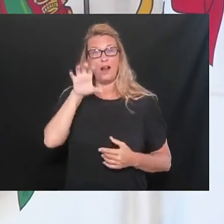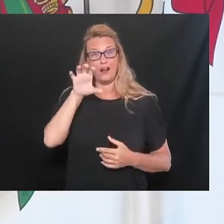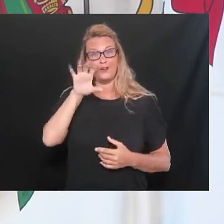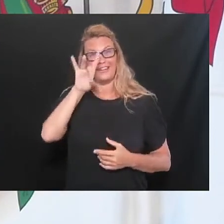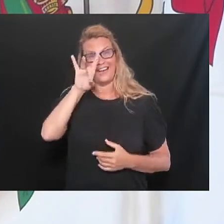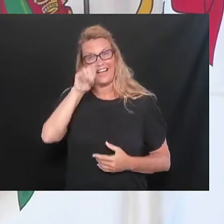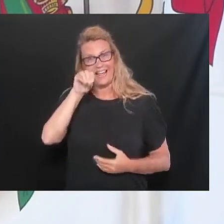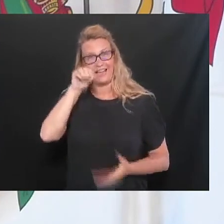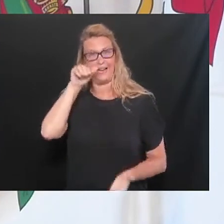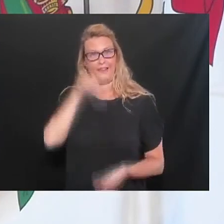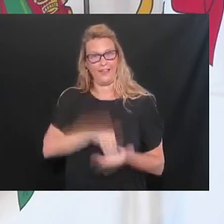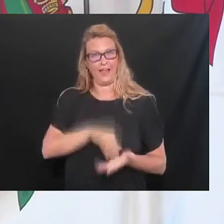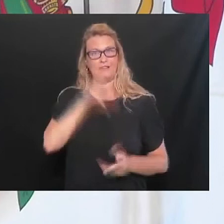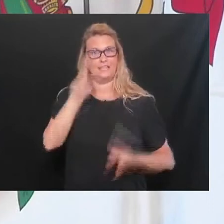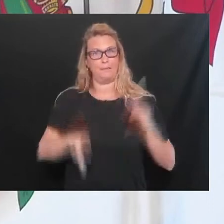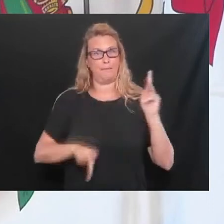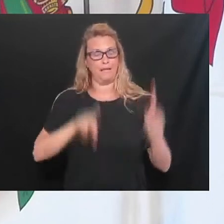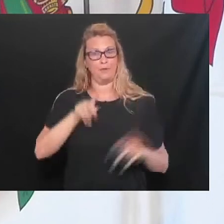180,000 people,